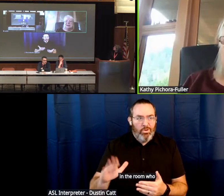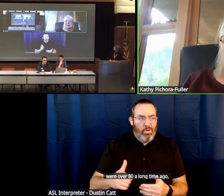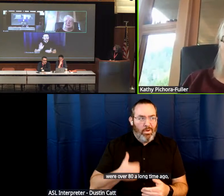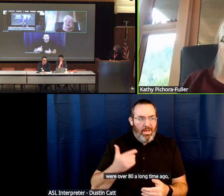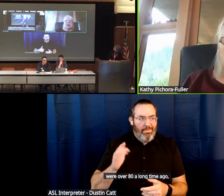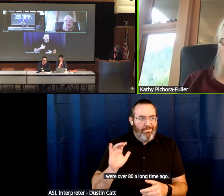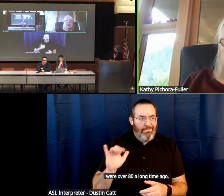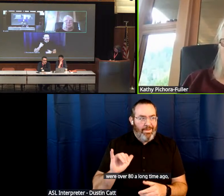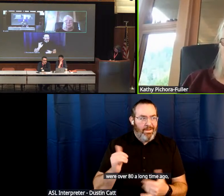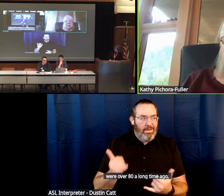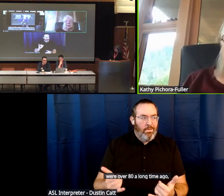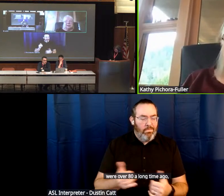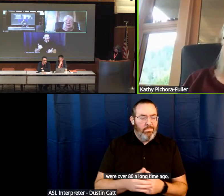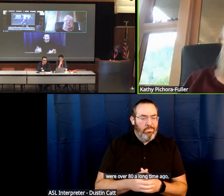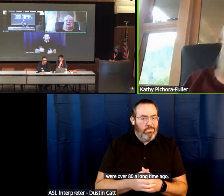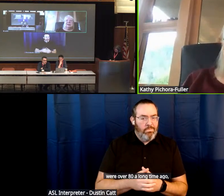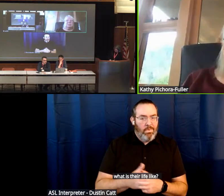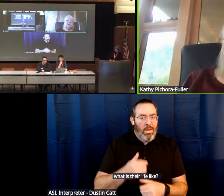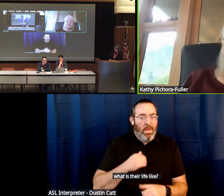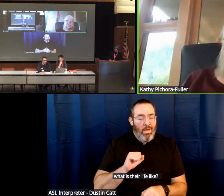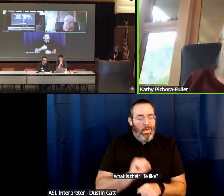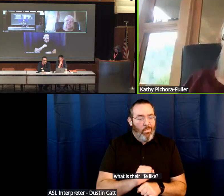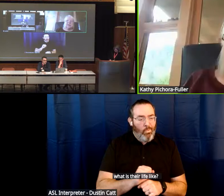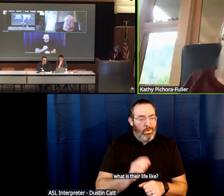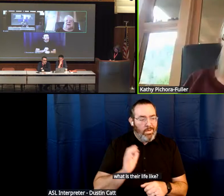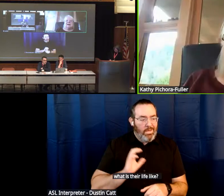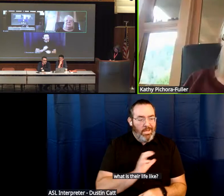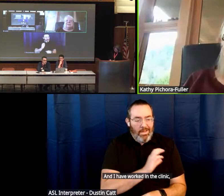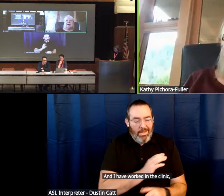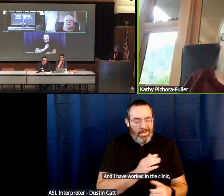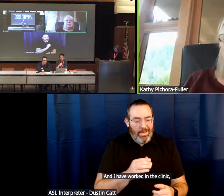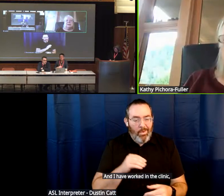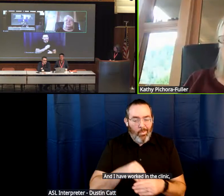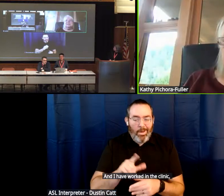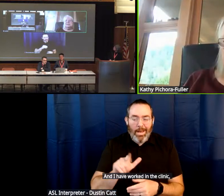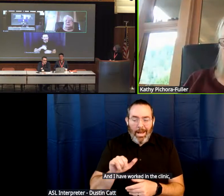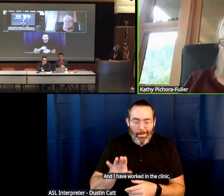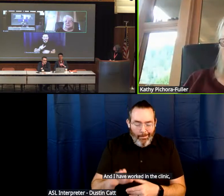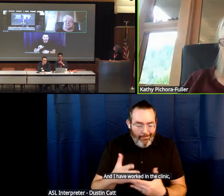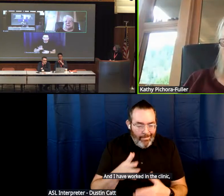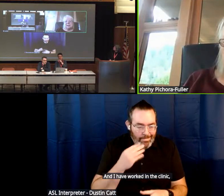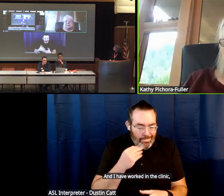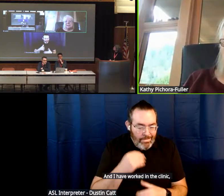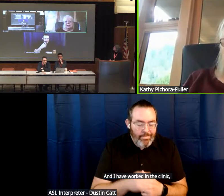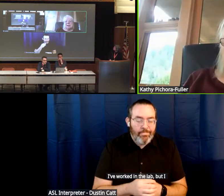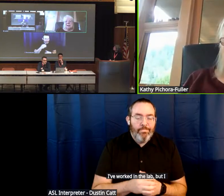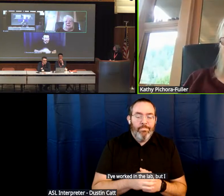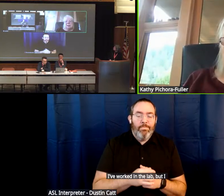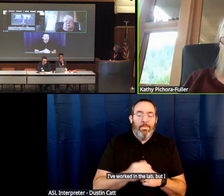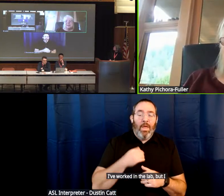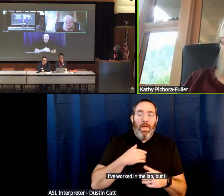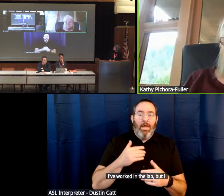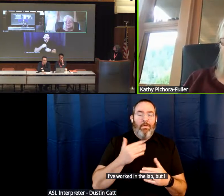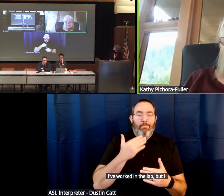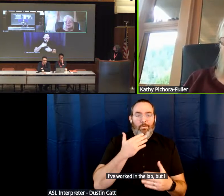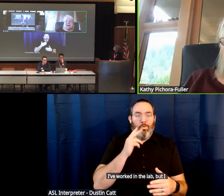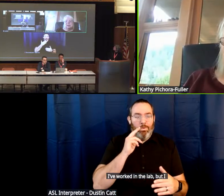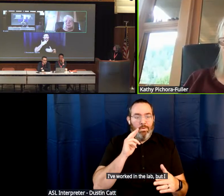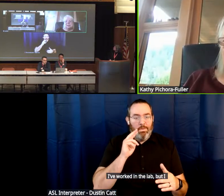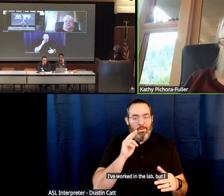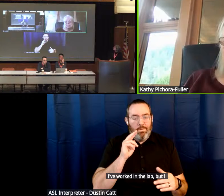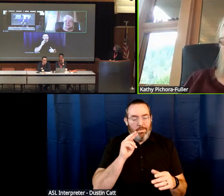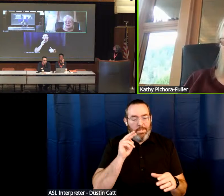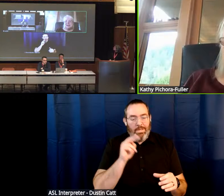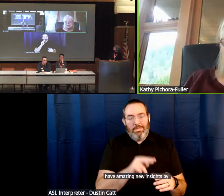I have worked in the clinic, I've worked in the lab, but I have amazing new insights by seeing how